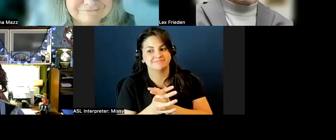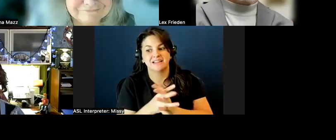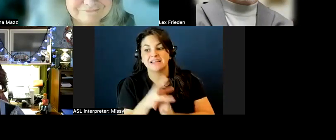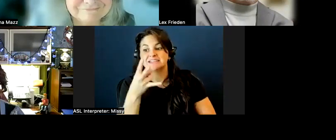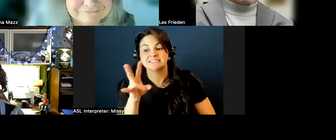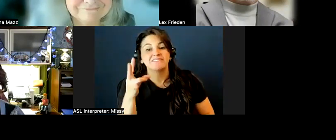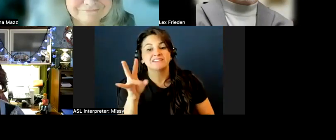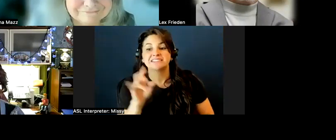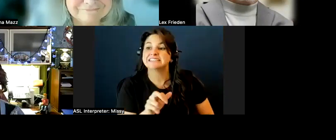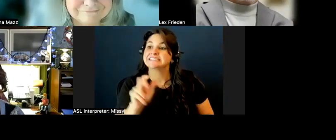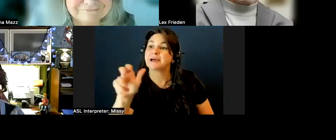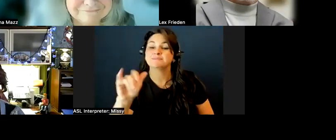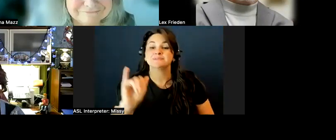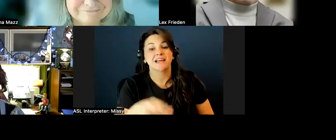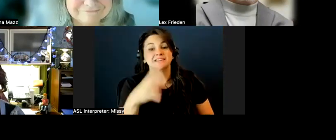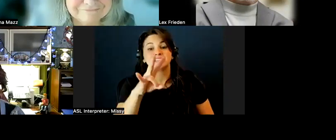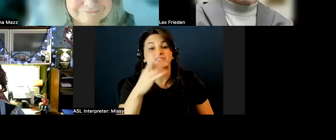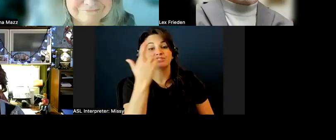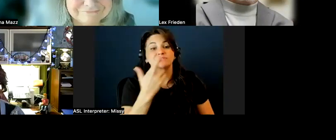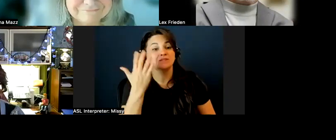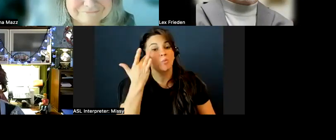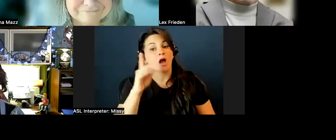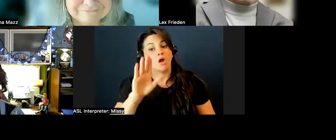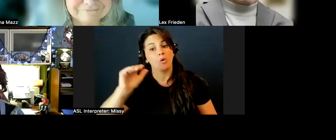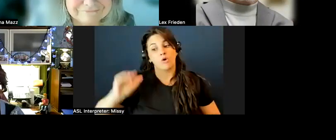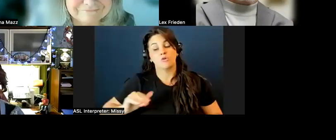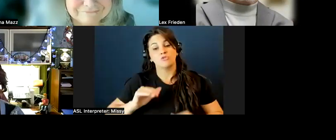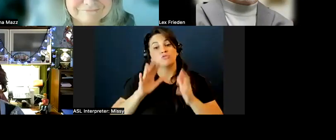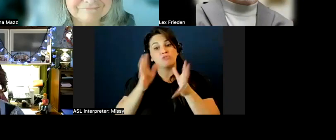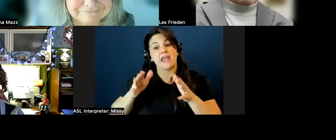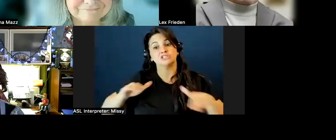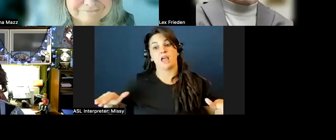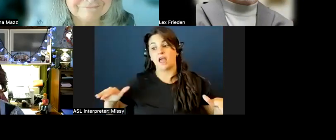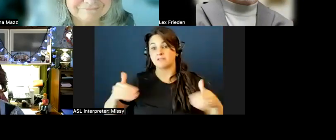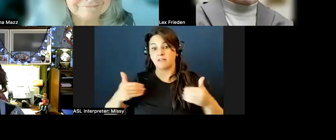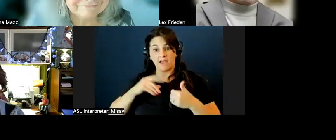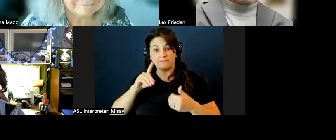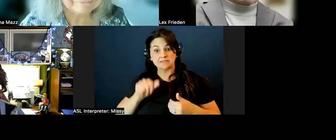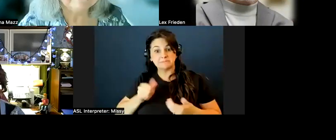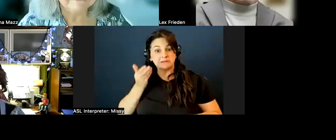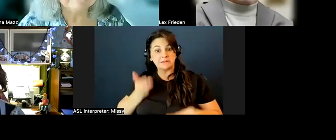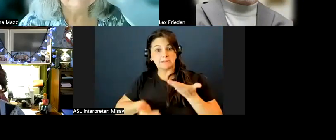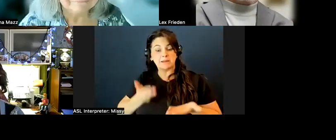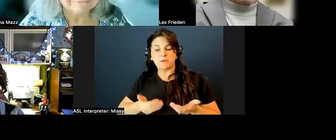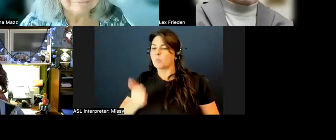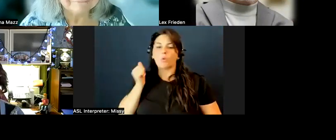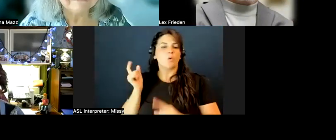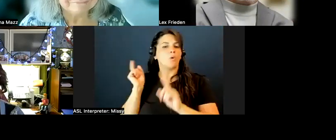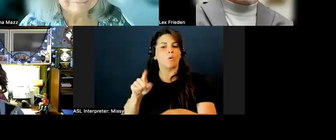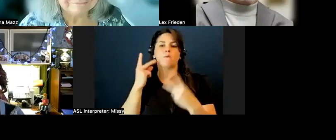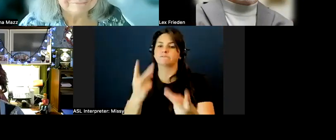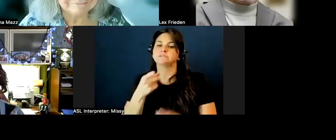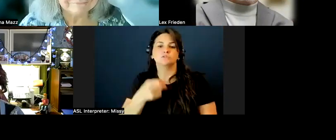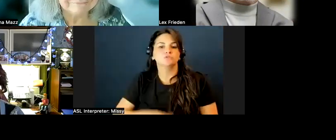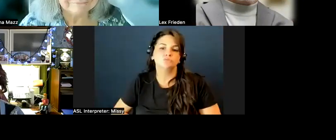reasons why your grandchild with a disability won't be coming to see you. And, you